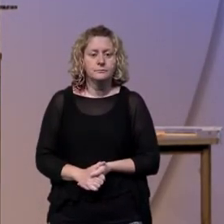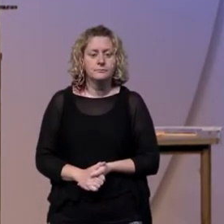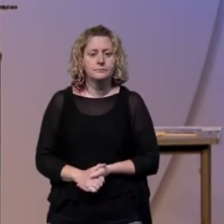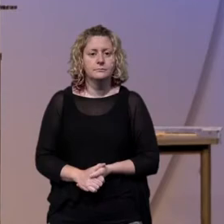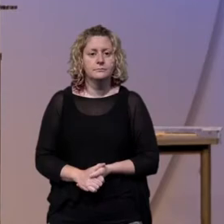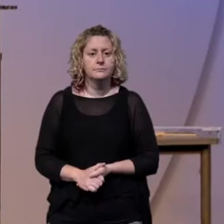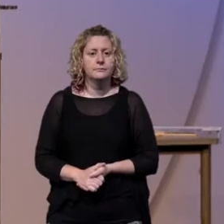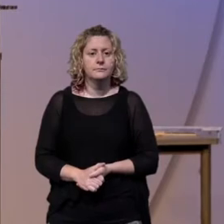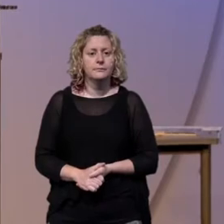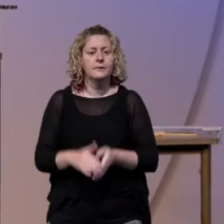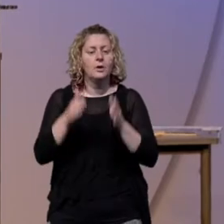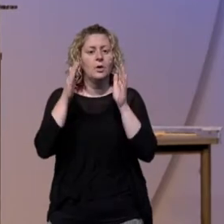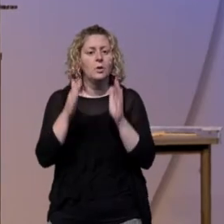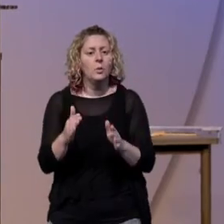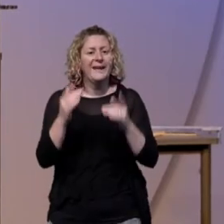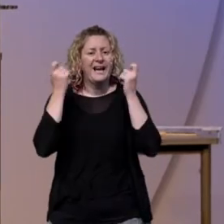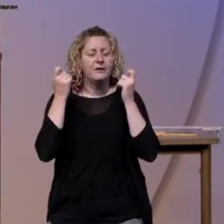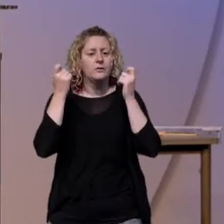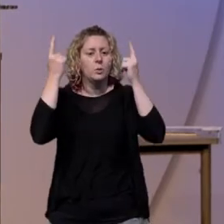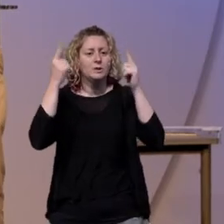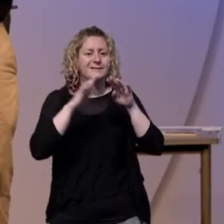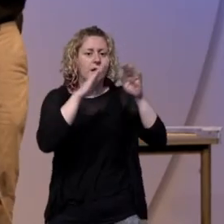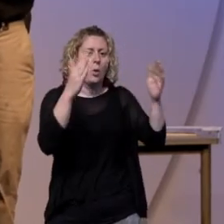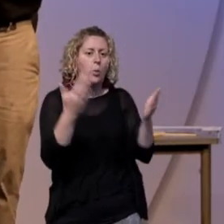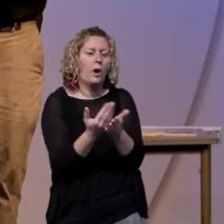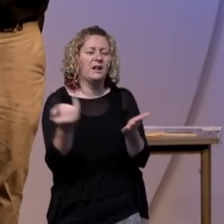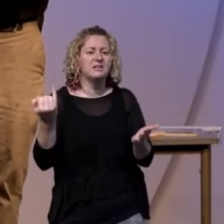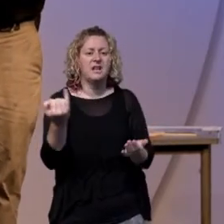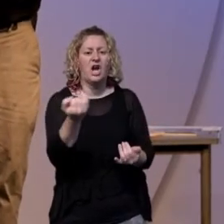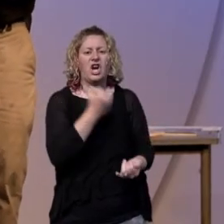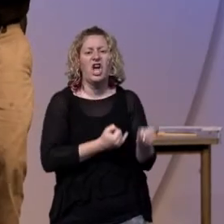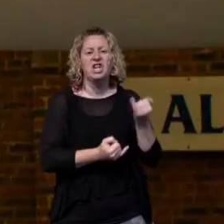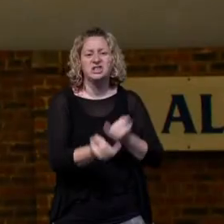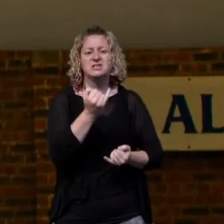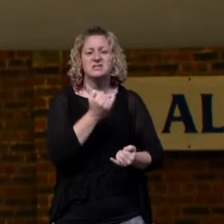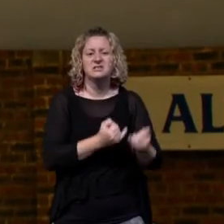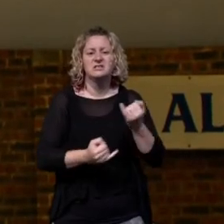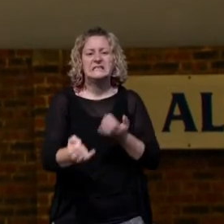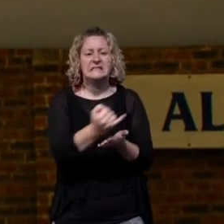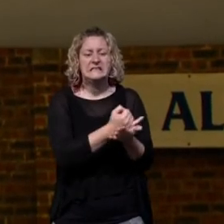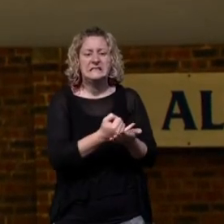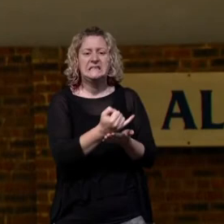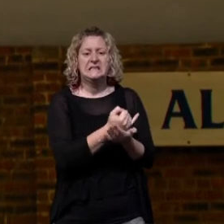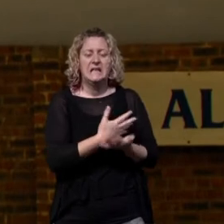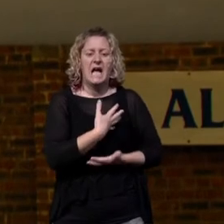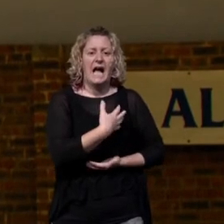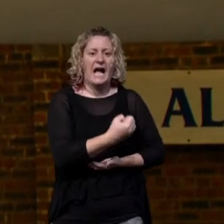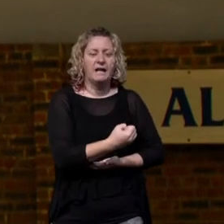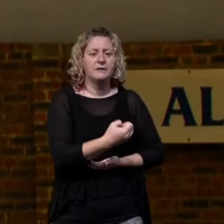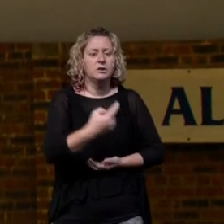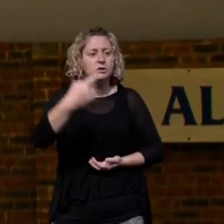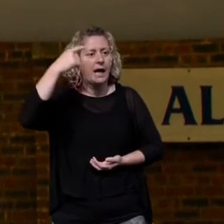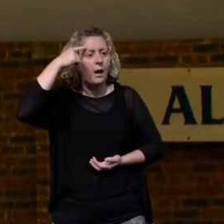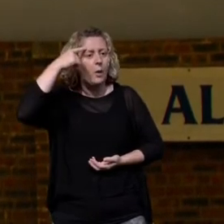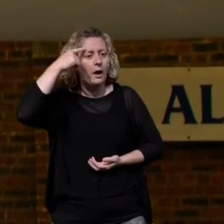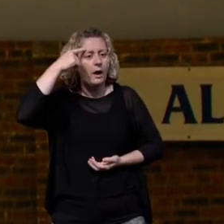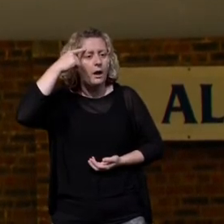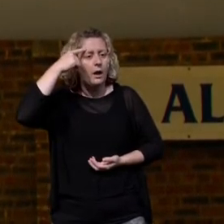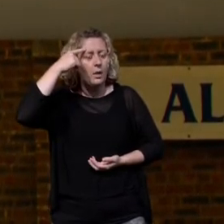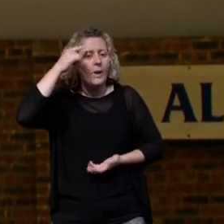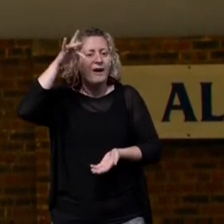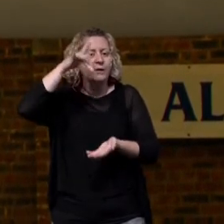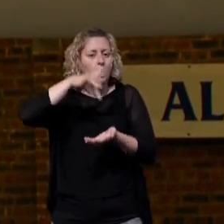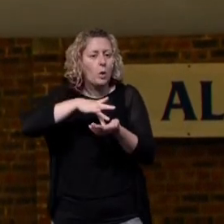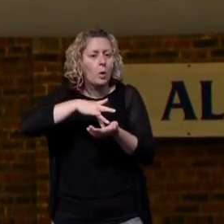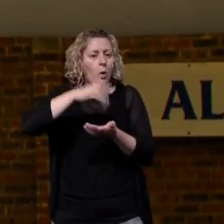we've got to understand it's a cursed world. So in our subconscious, they're going to be core thinking that we've got